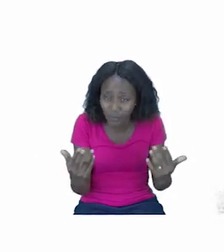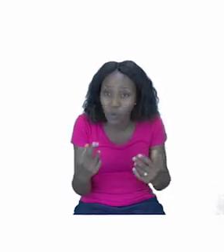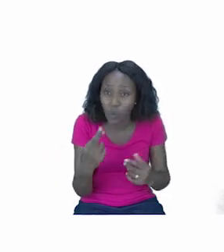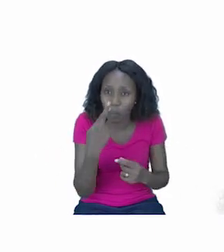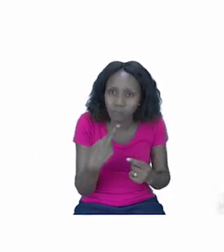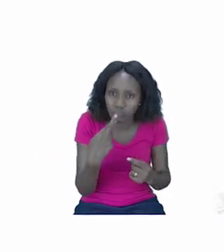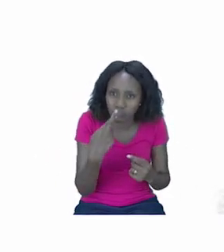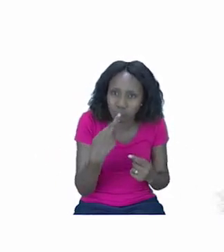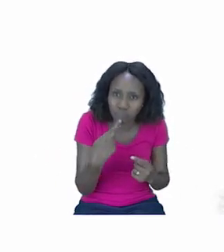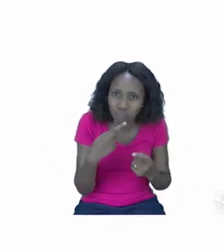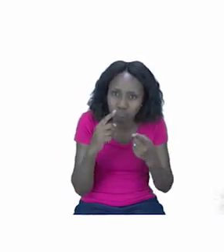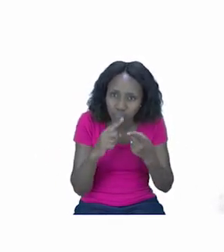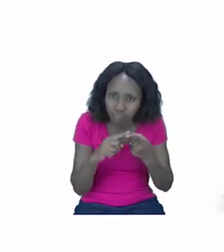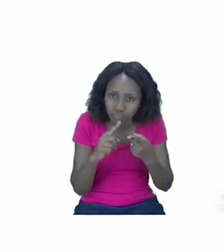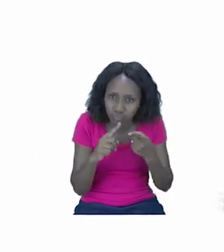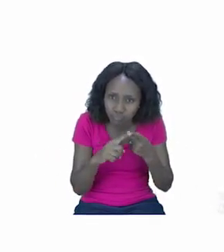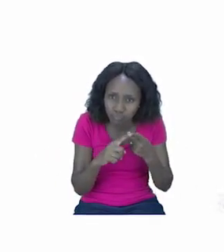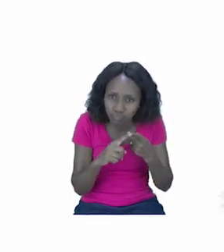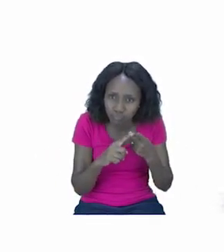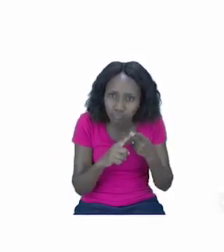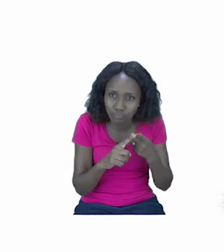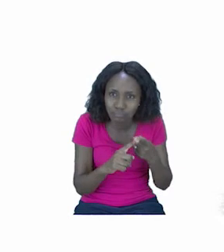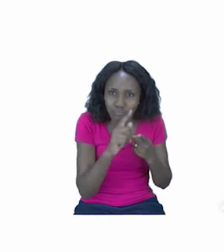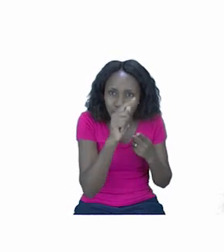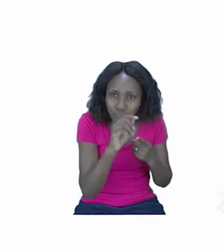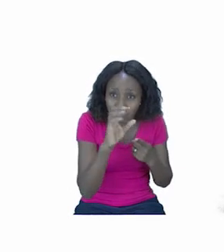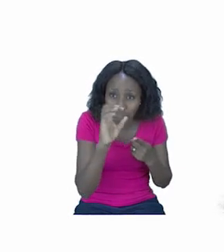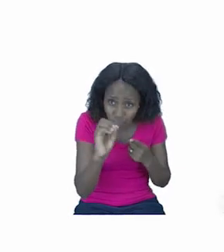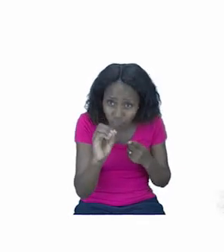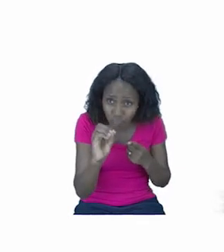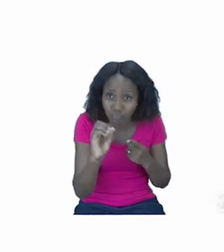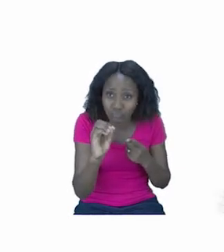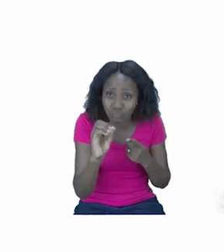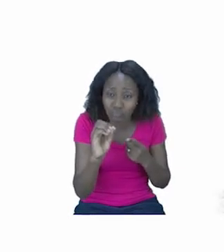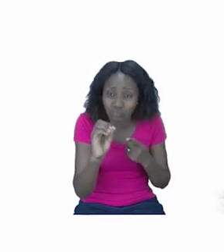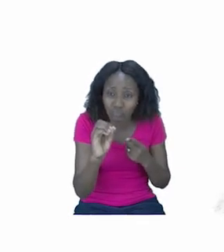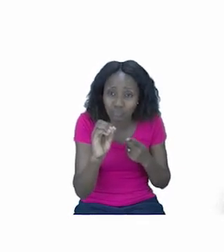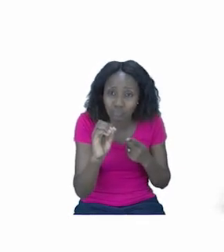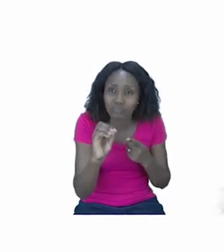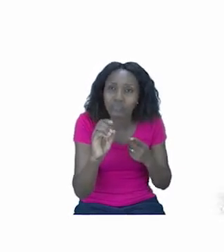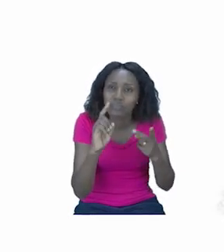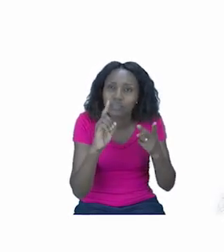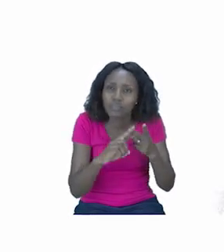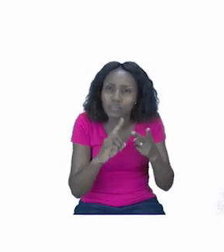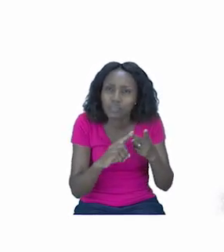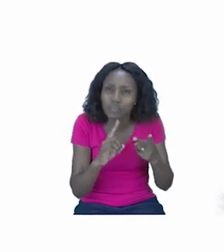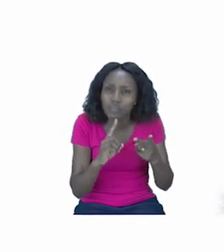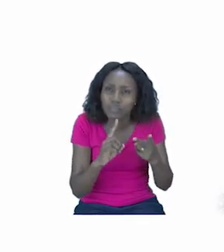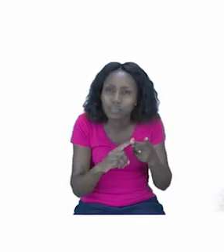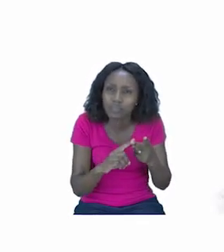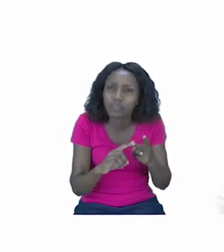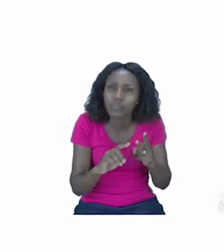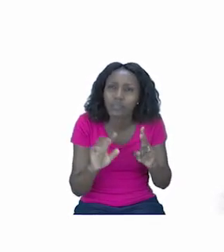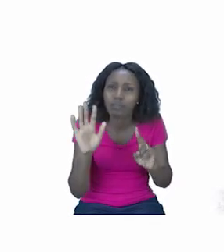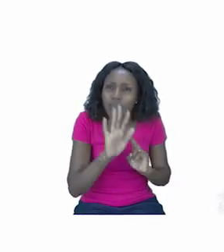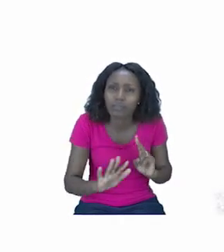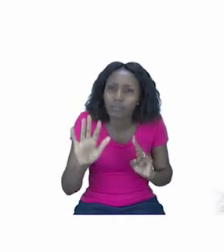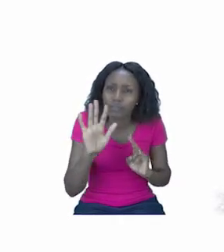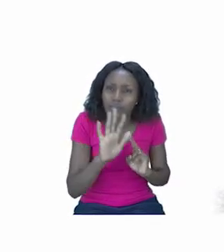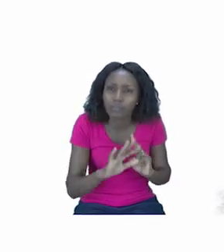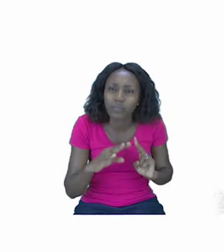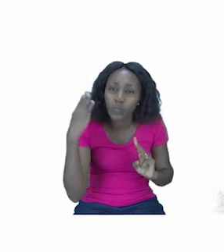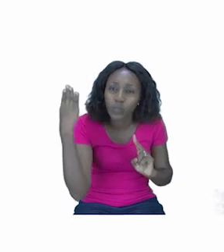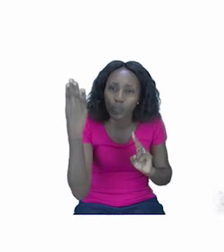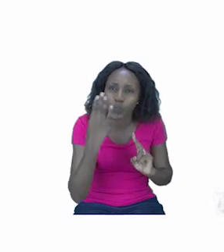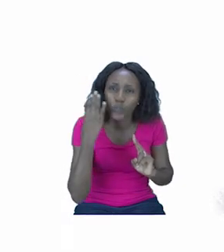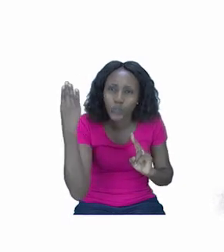to color the word two. We are going to use the color blue